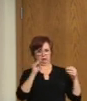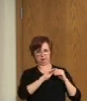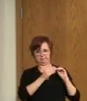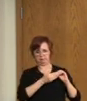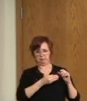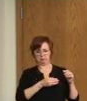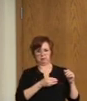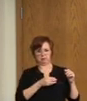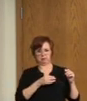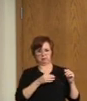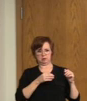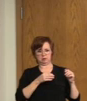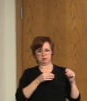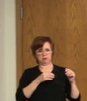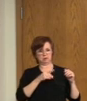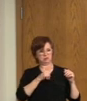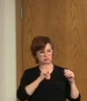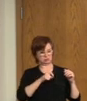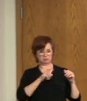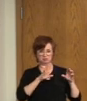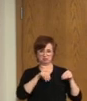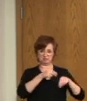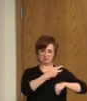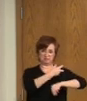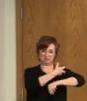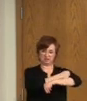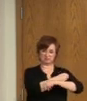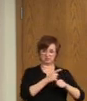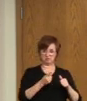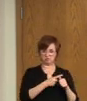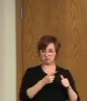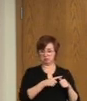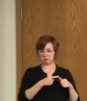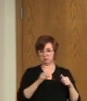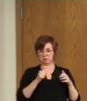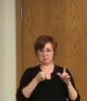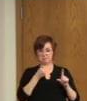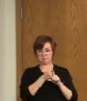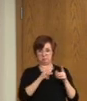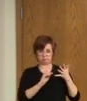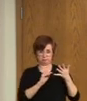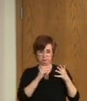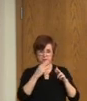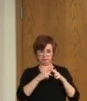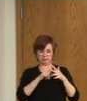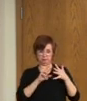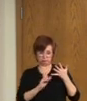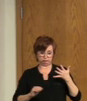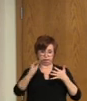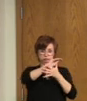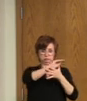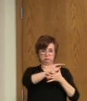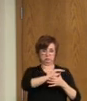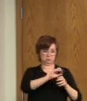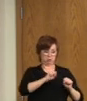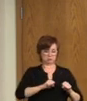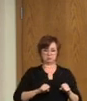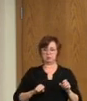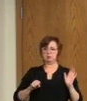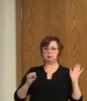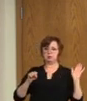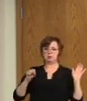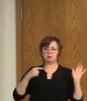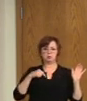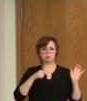be considered a priority group for vaccination, and if so, at what point would they maybe receive that vaccine? Yes, we do have